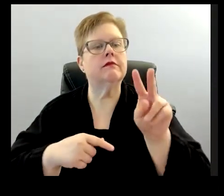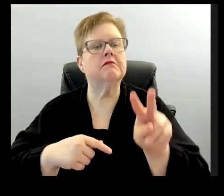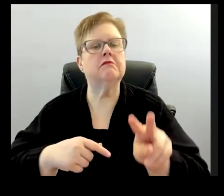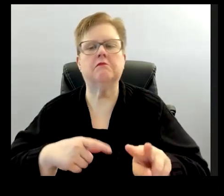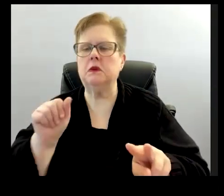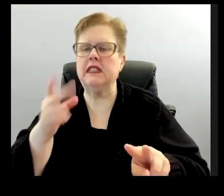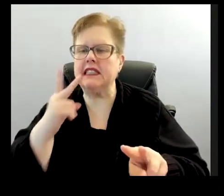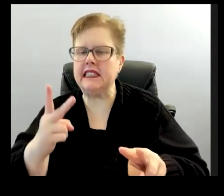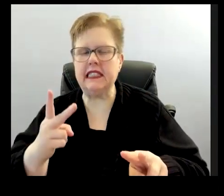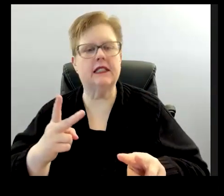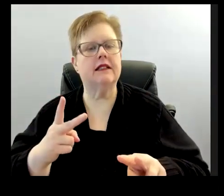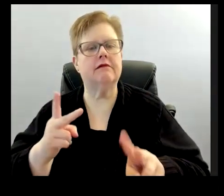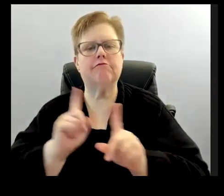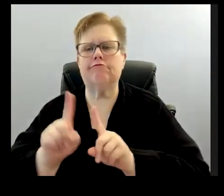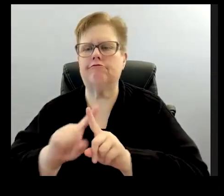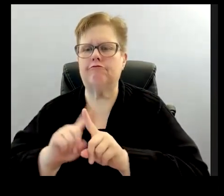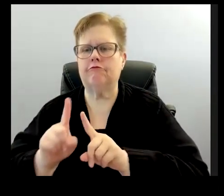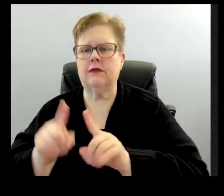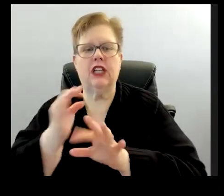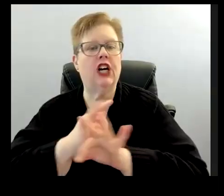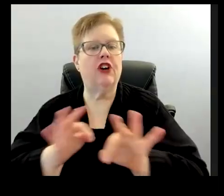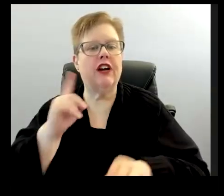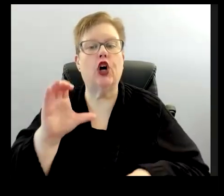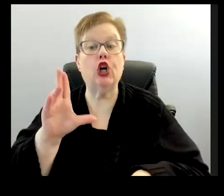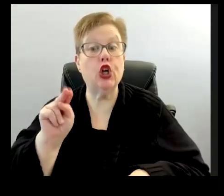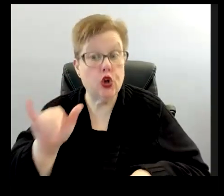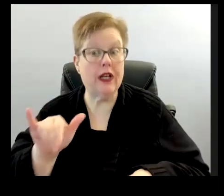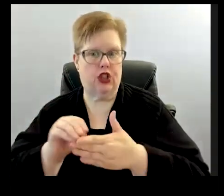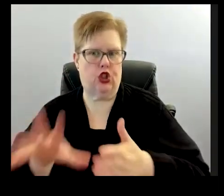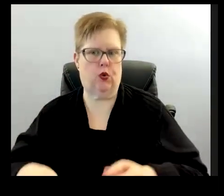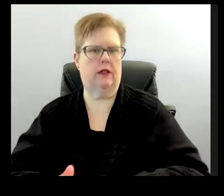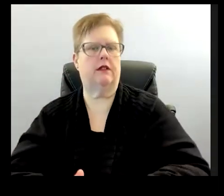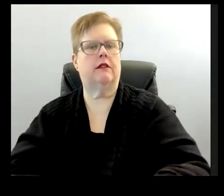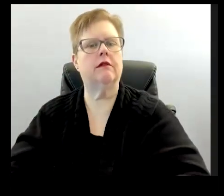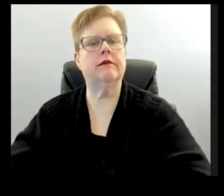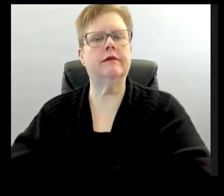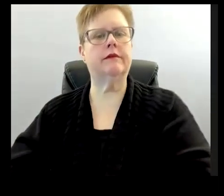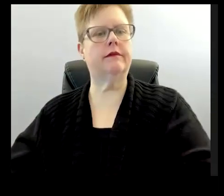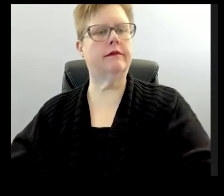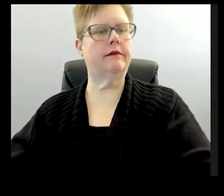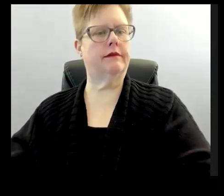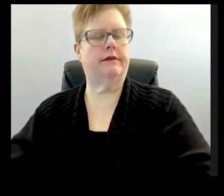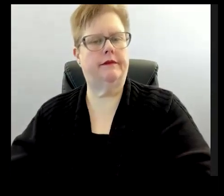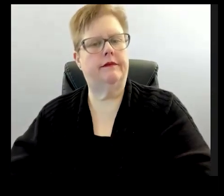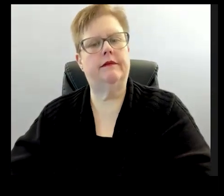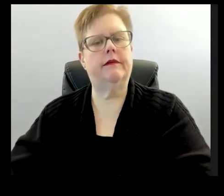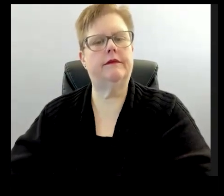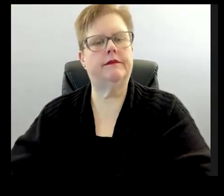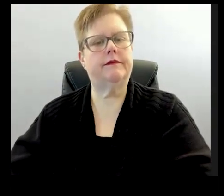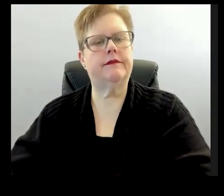see. And you can see all of these things that are saying free for CUNY students, right? I got to